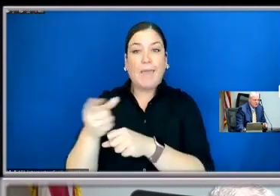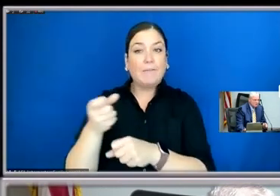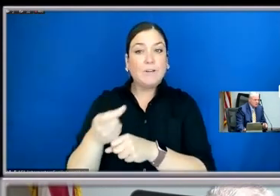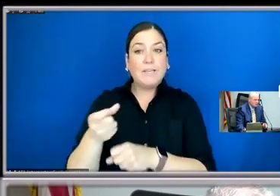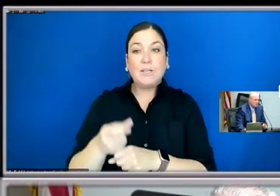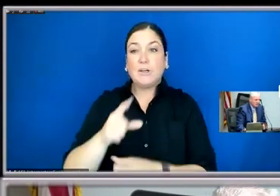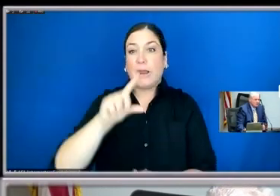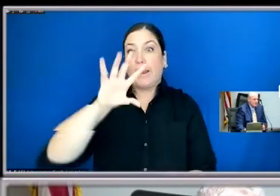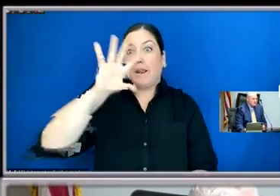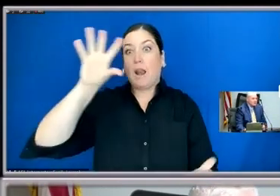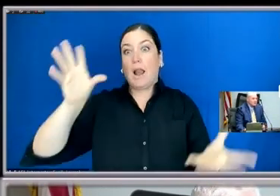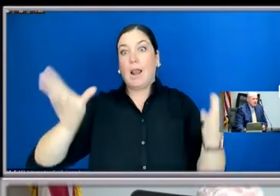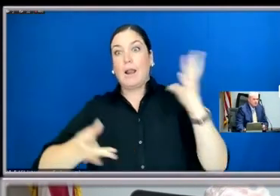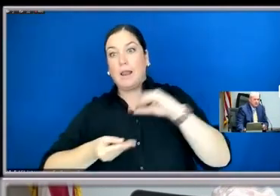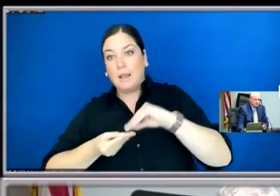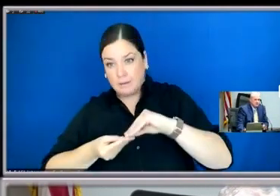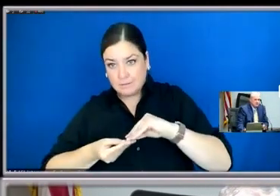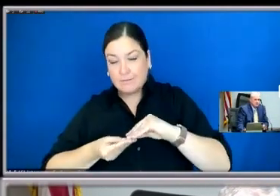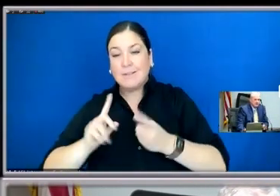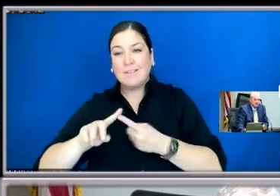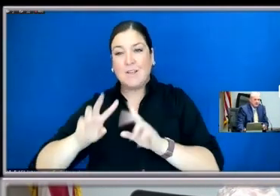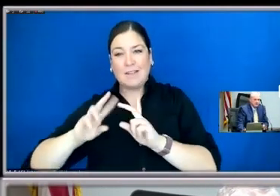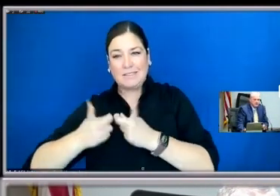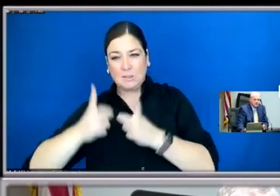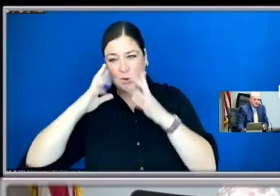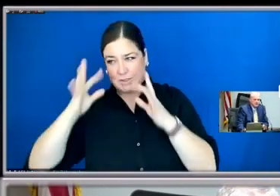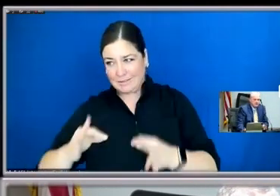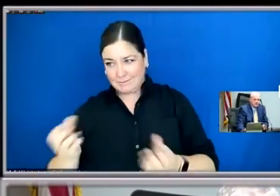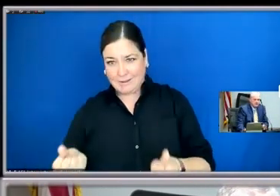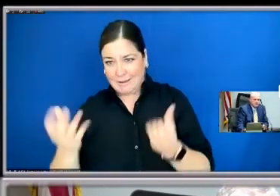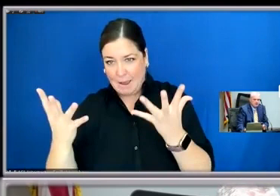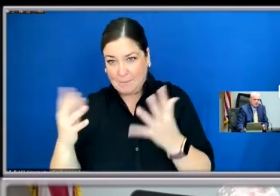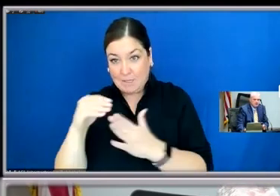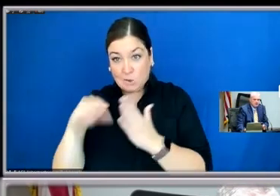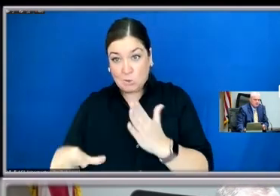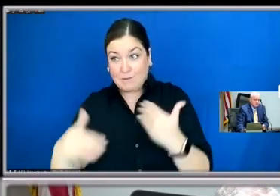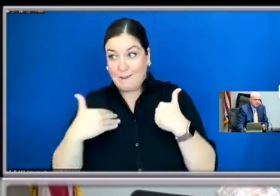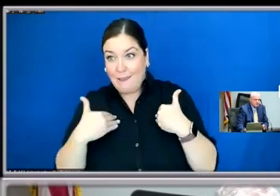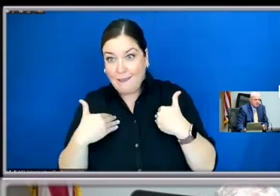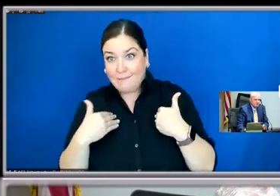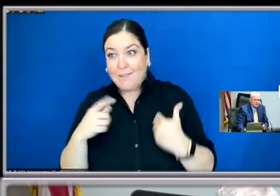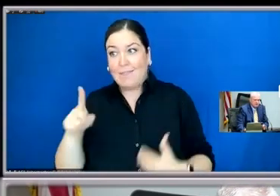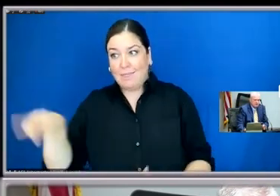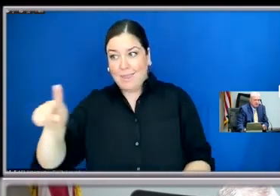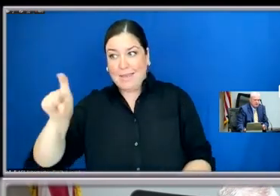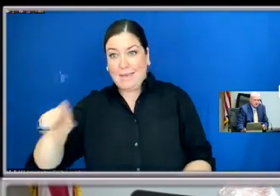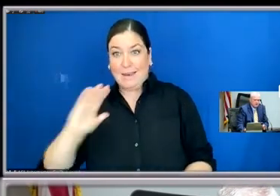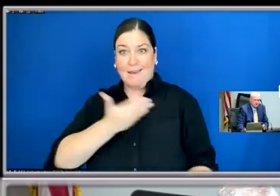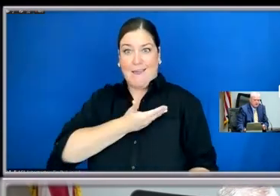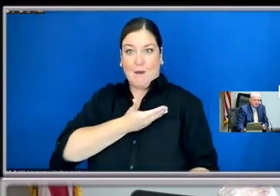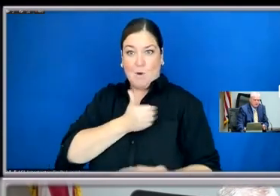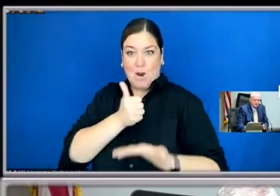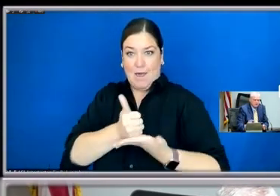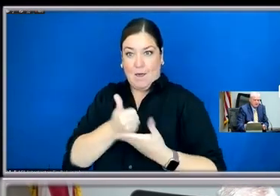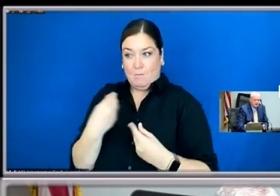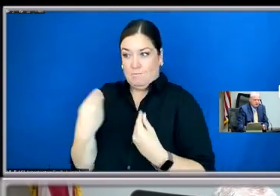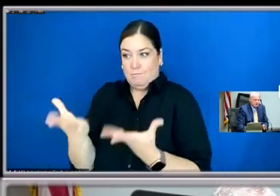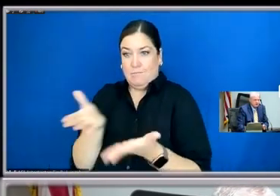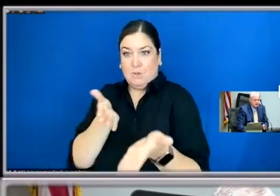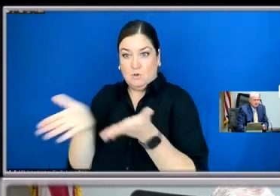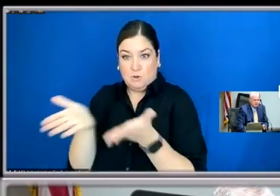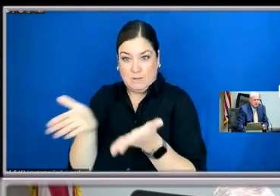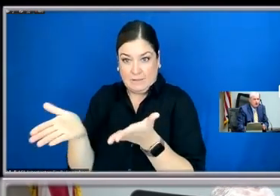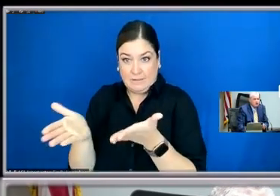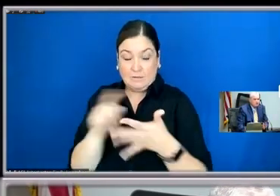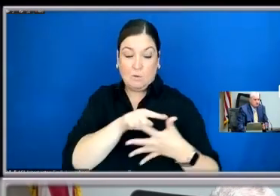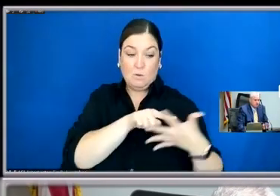time as the districts determine how many students they have that they need our help in serving. So any of these contracts